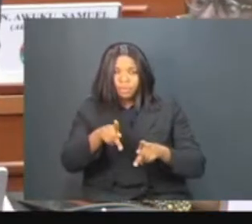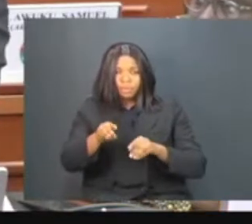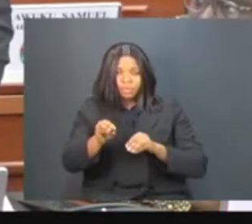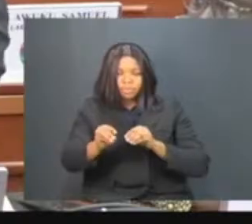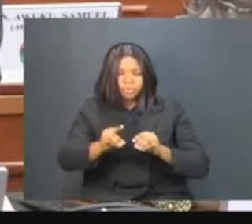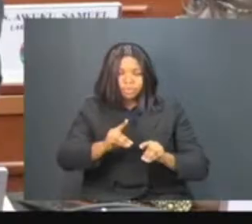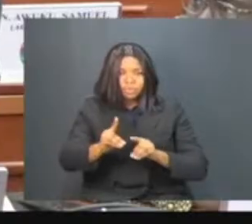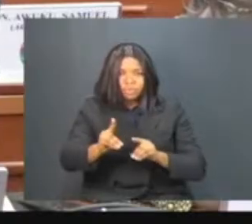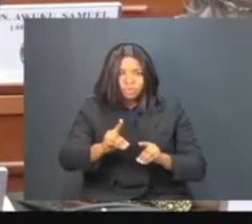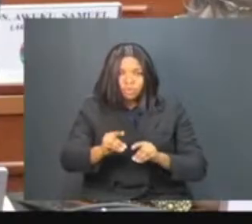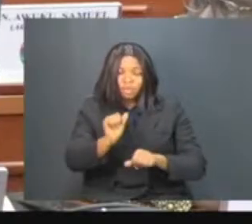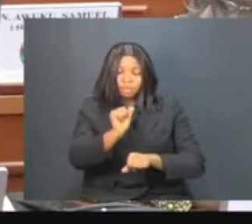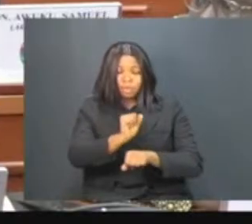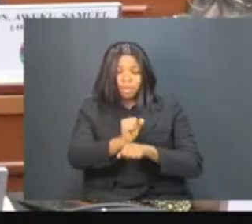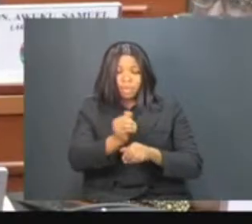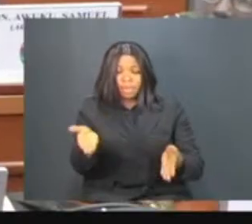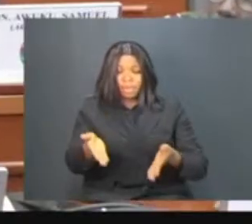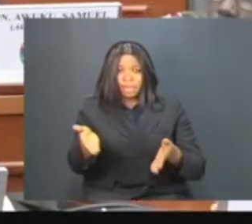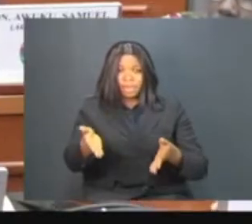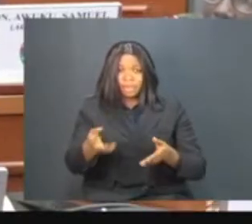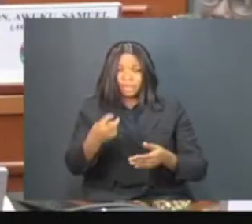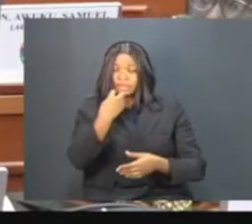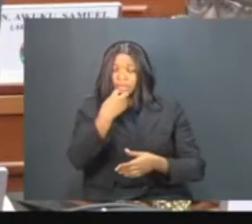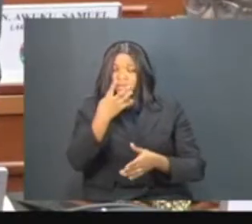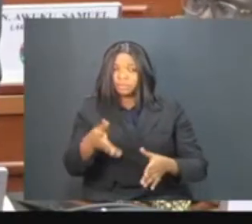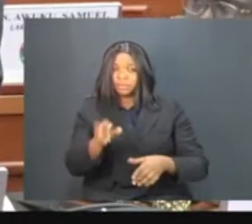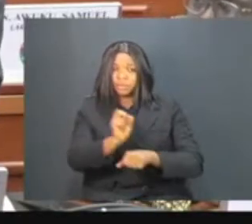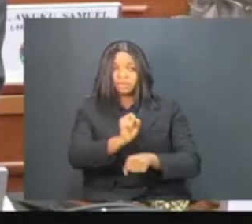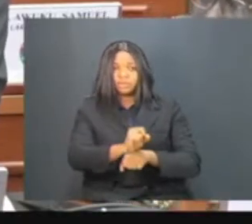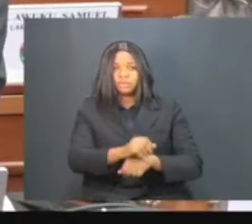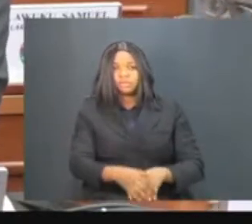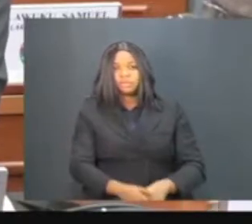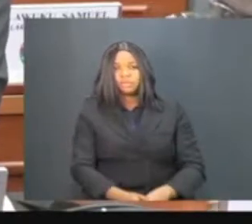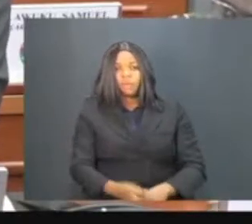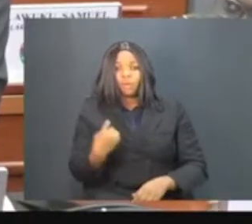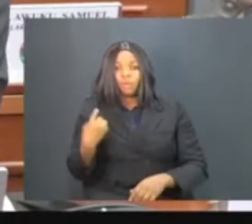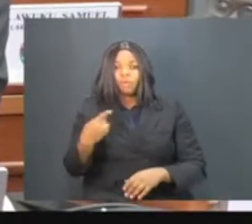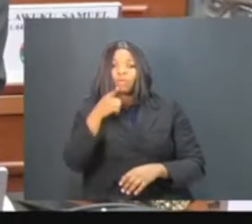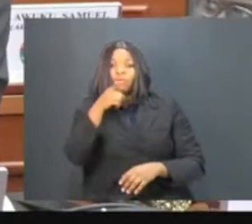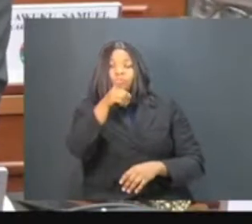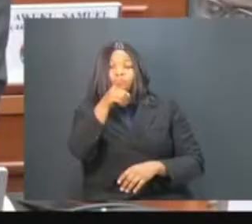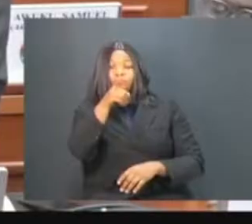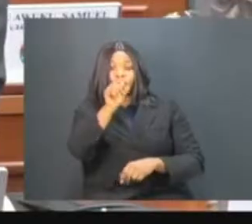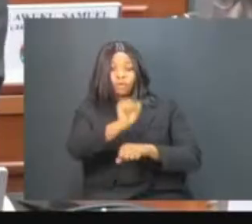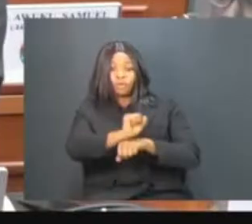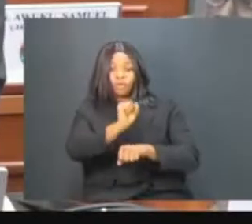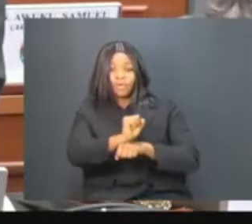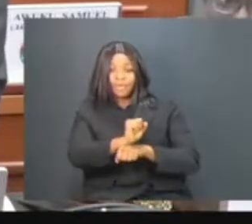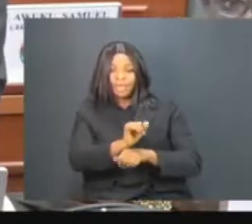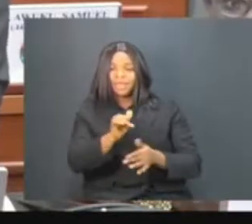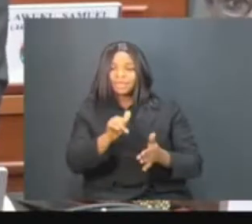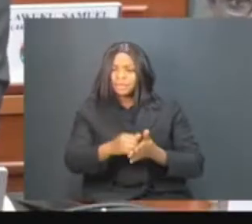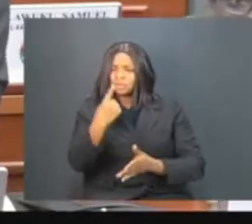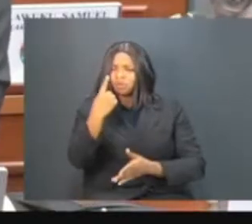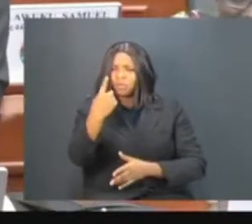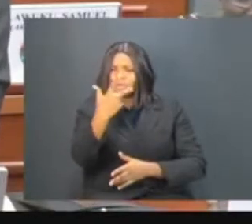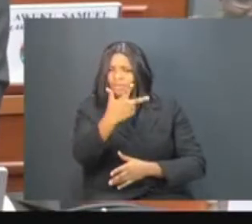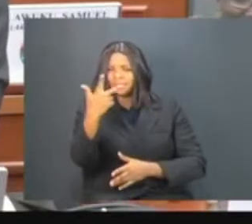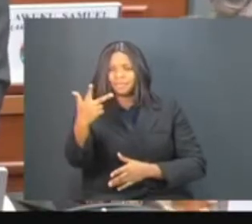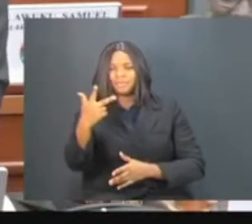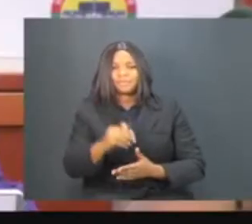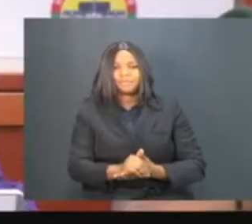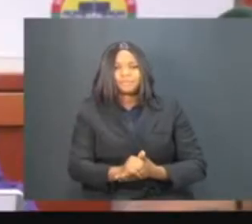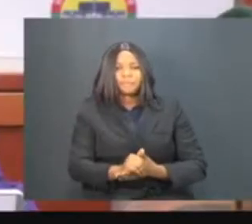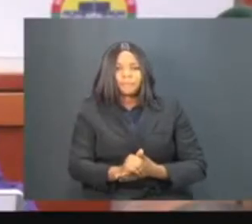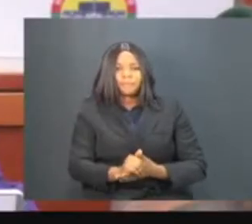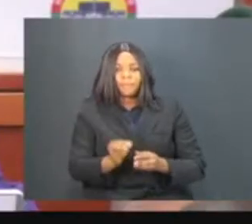for 24 hours? Mr. Speaker, you should only your job, that is 133. It's the only job that is 133. The